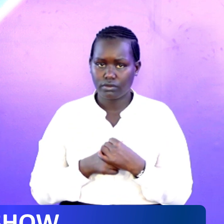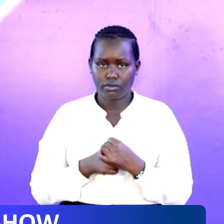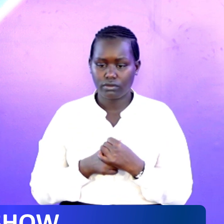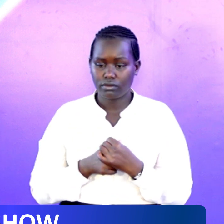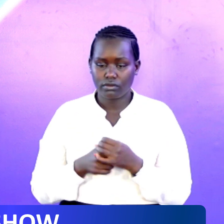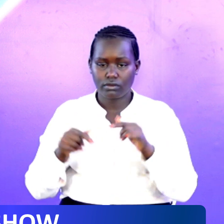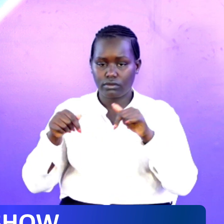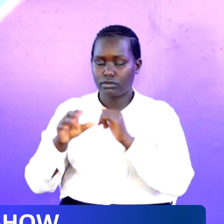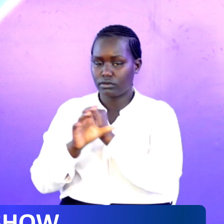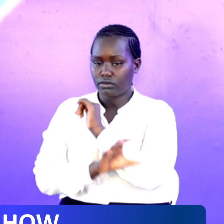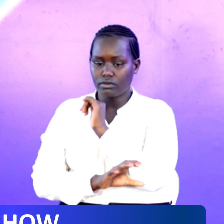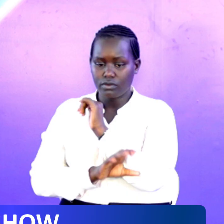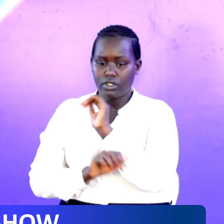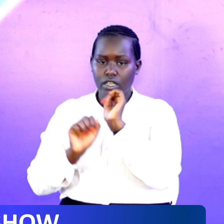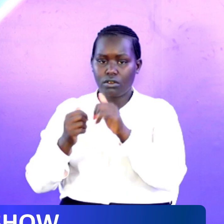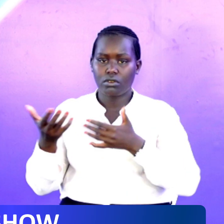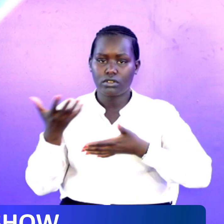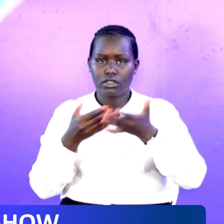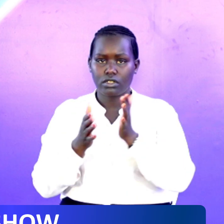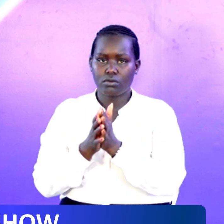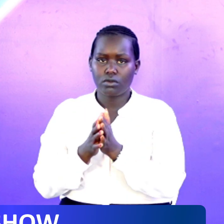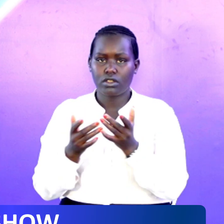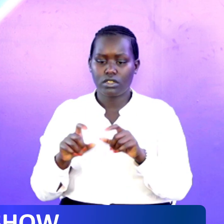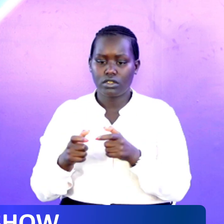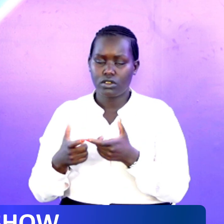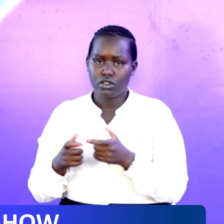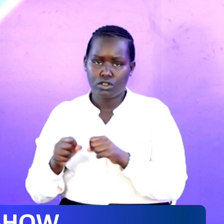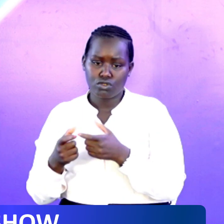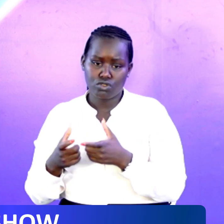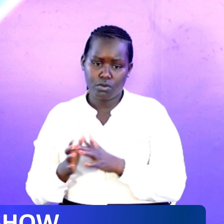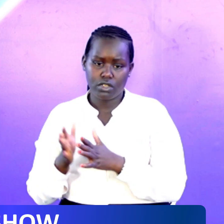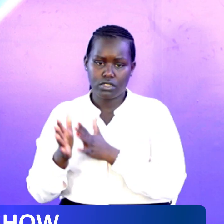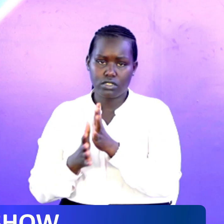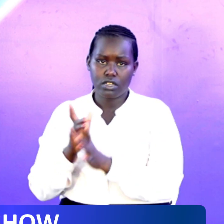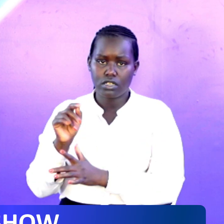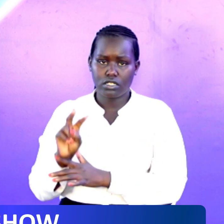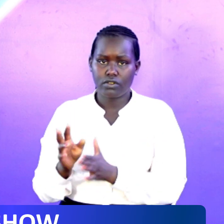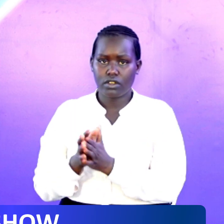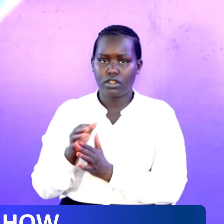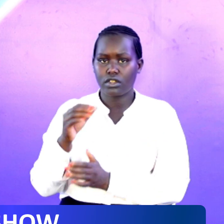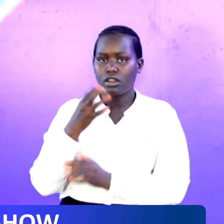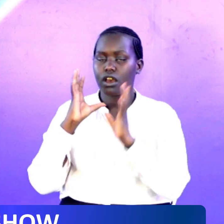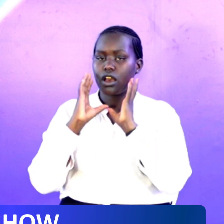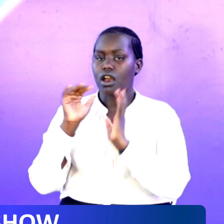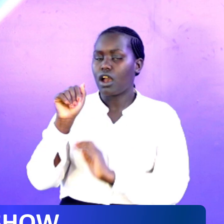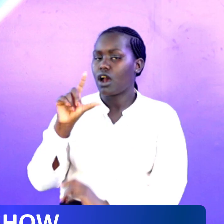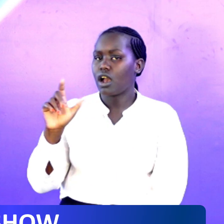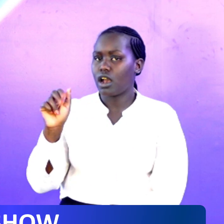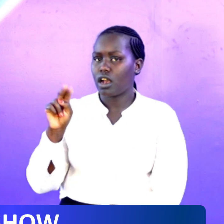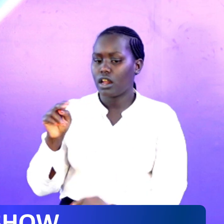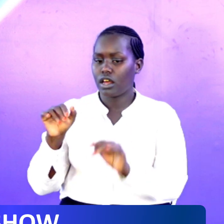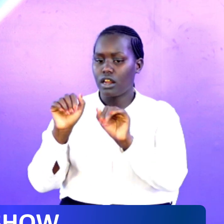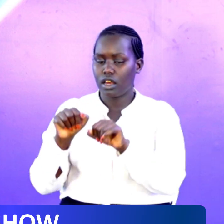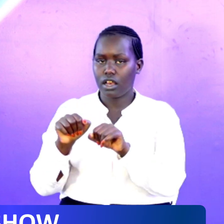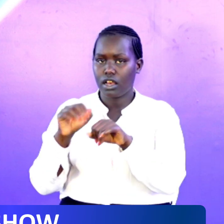in this country? You can engage with us on our social media platforms. That is at Science TV Kenya, at the Alan Hubbard, and you can find us on web. That is